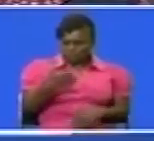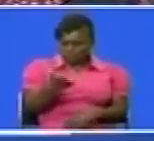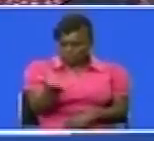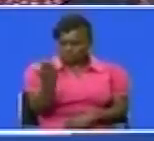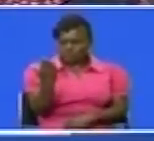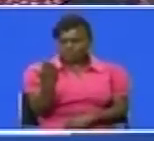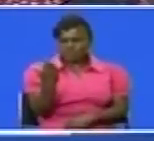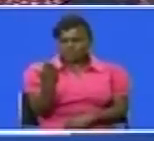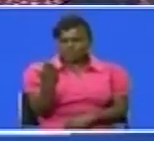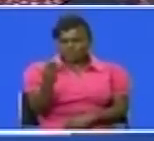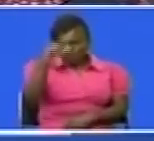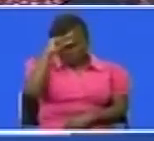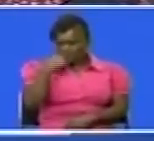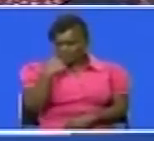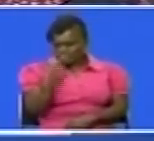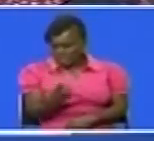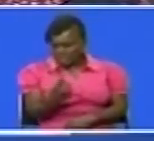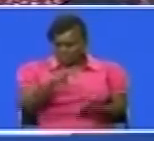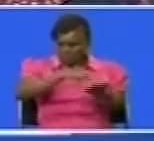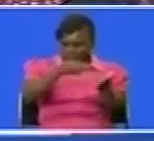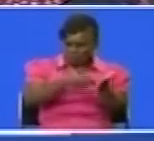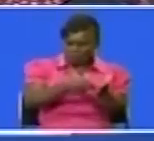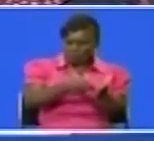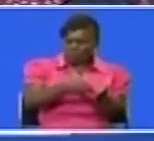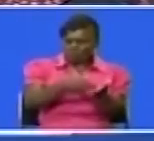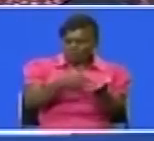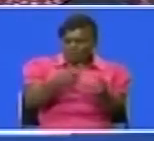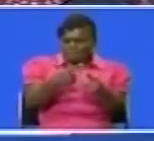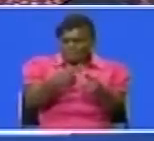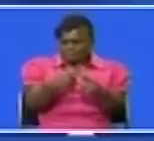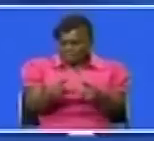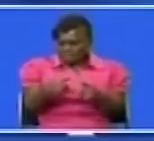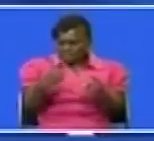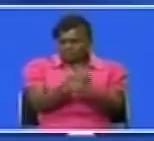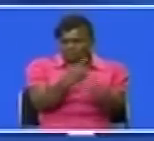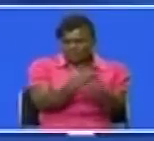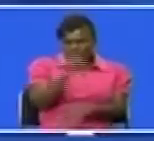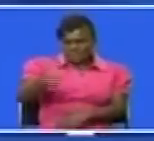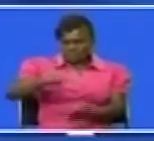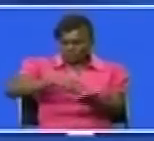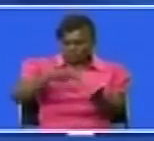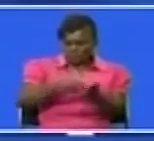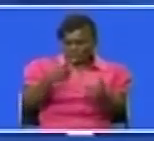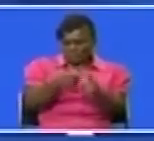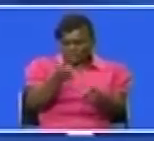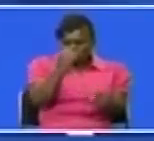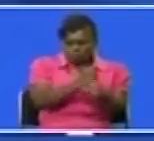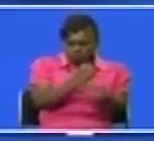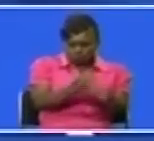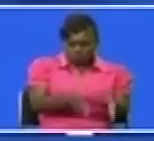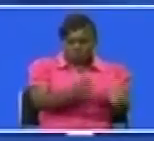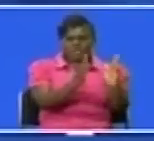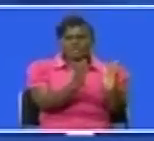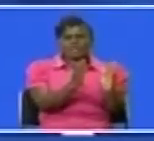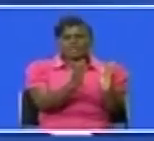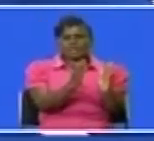The government sits in cabinet and says, these are our priority projects. But the people in the different areas determine, yes, that's your project, but this is where it shall be done. In fact,